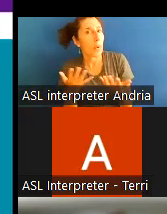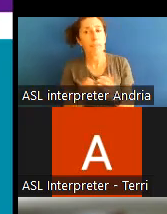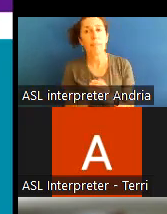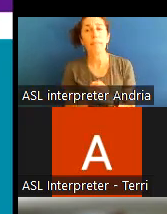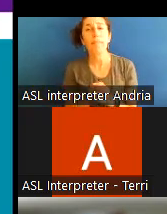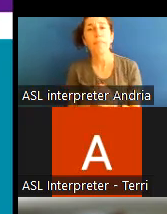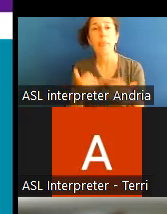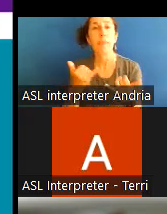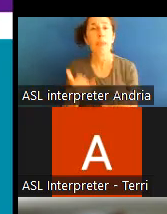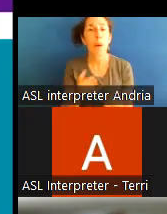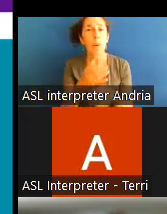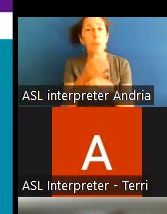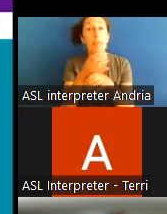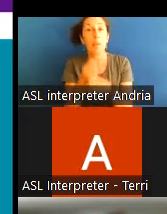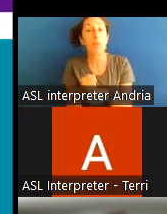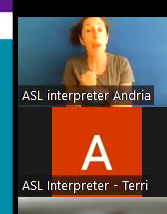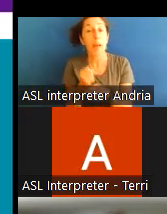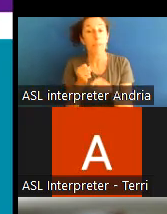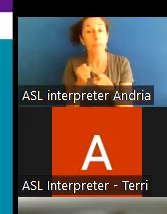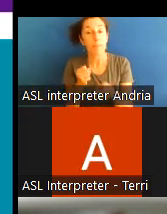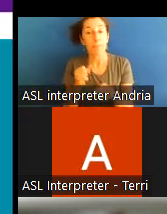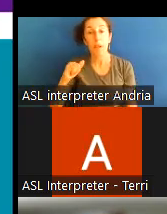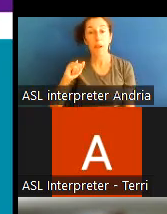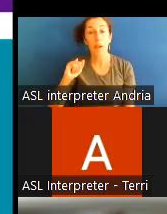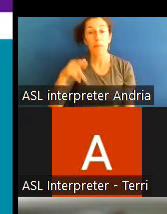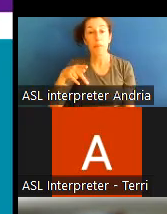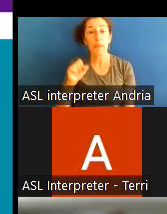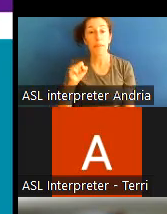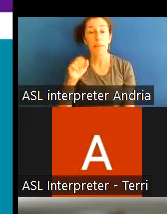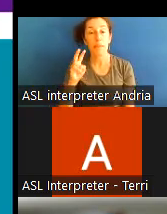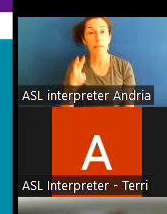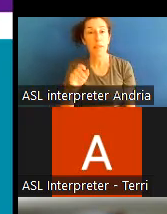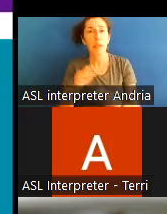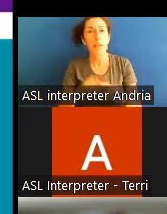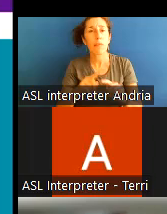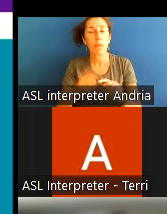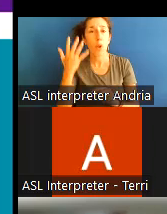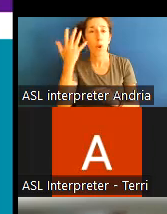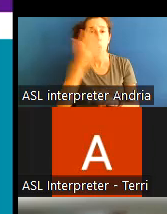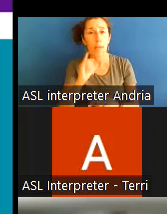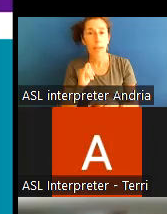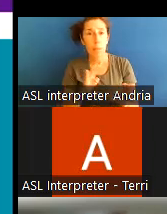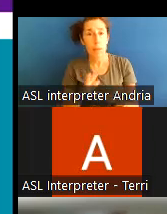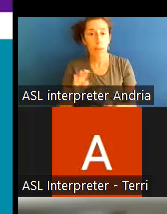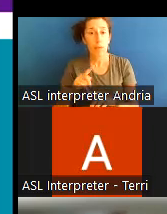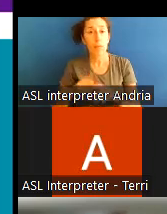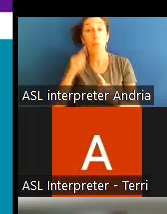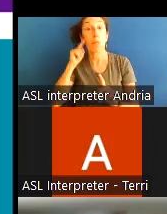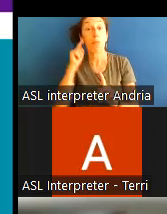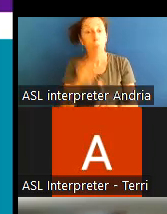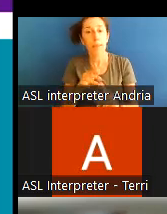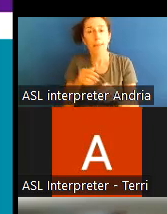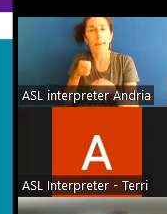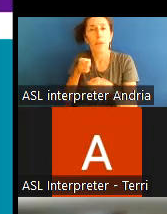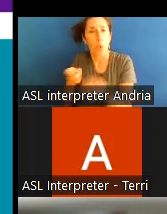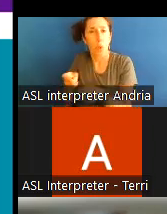but the purpose is to control the victim. It's always about that control. And it's a strong indicator of